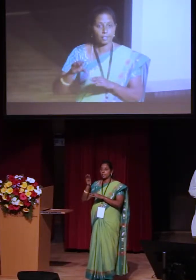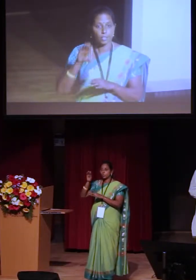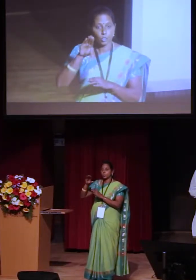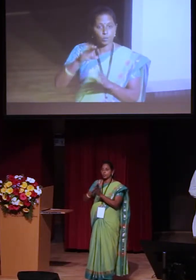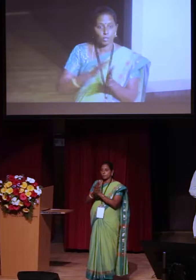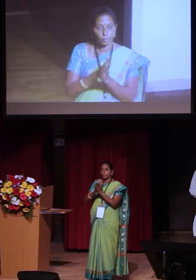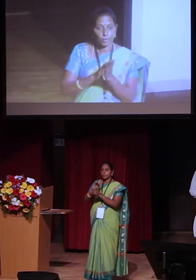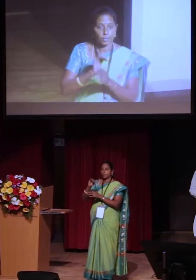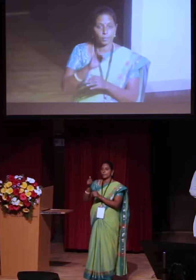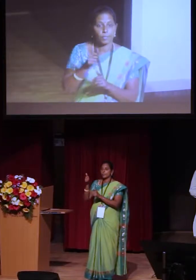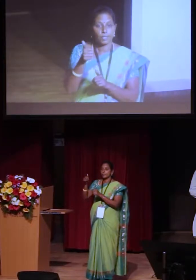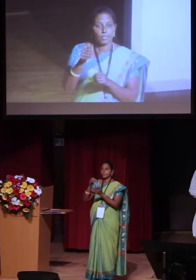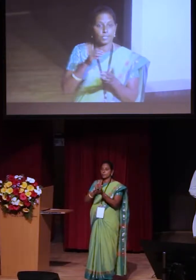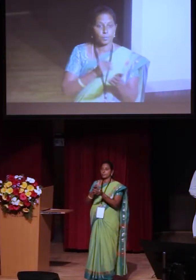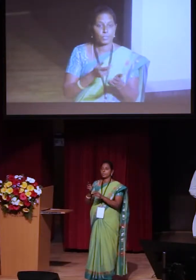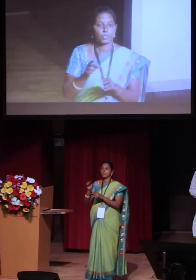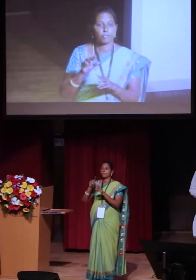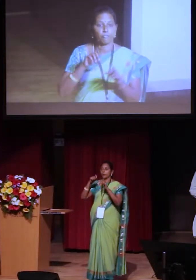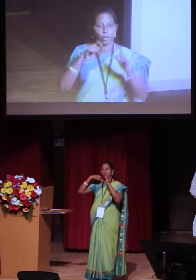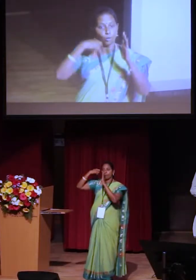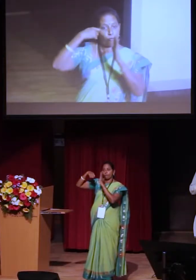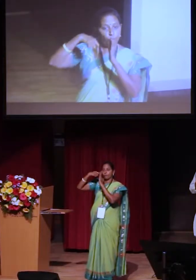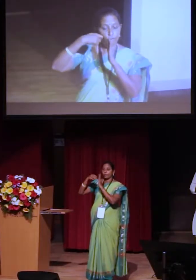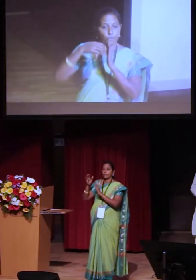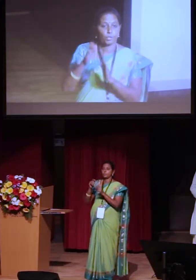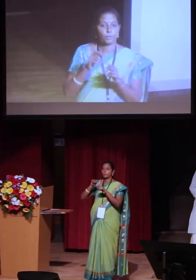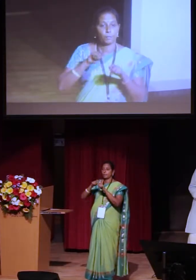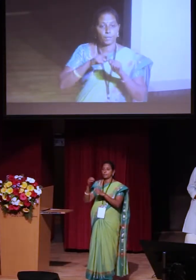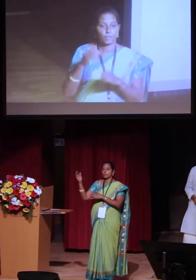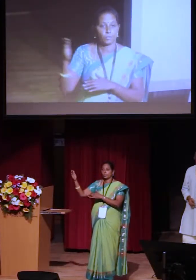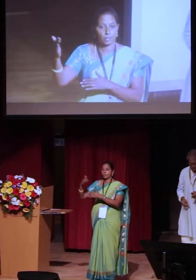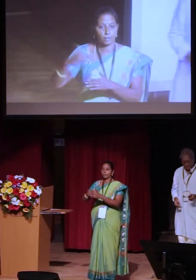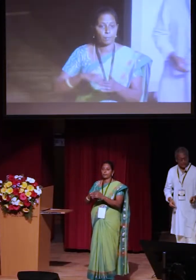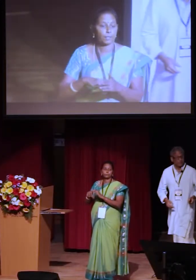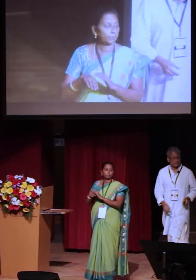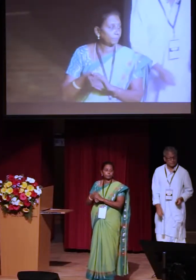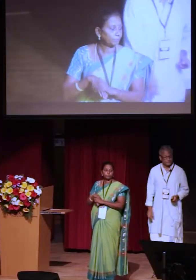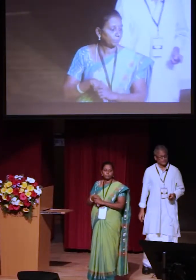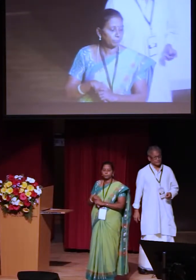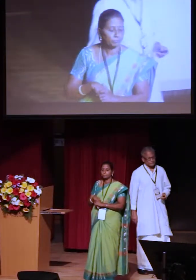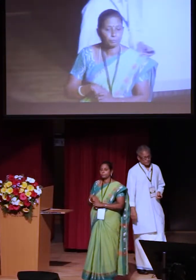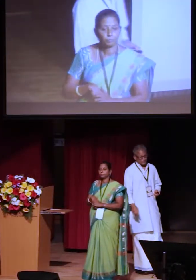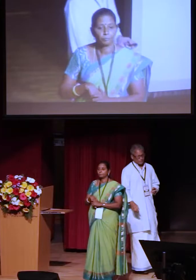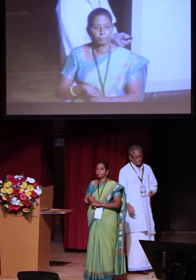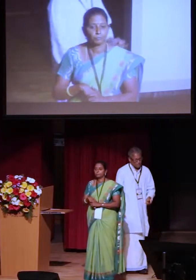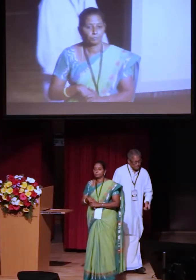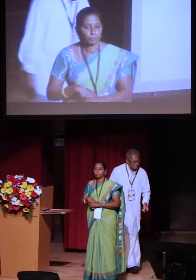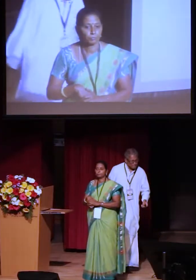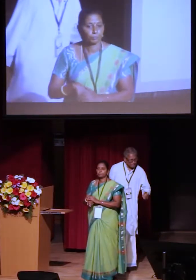short message, about 6 minutes of video. I'll play it first, and then I'll come back and talk to you.